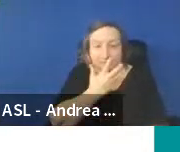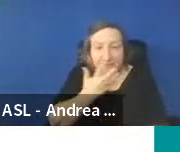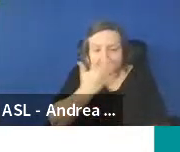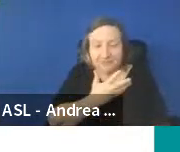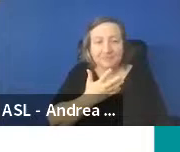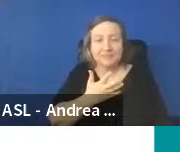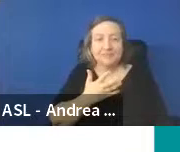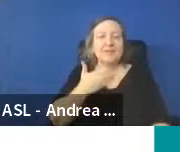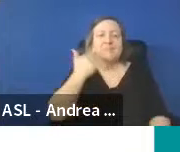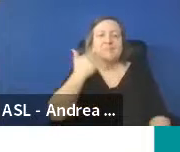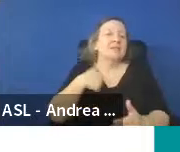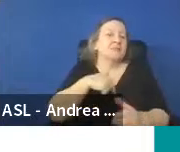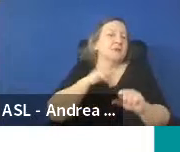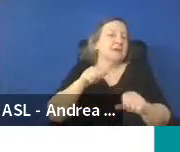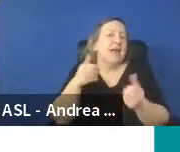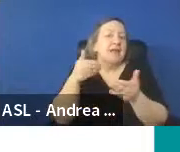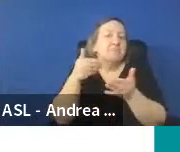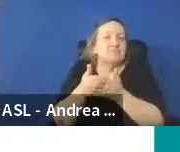as close as we get.